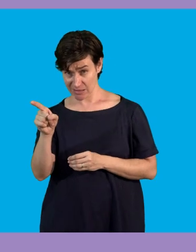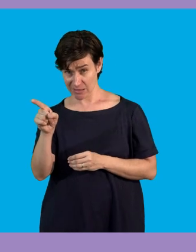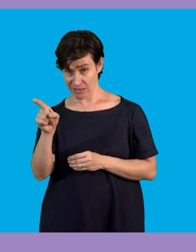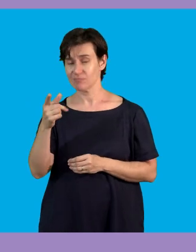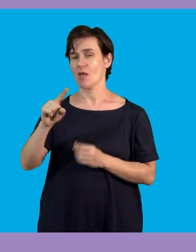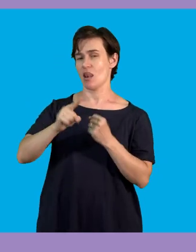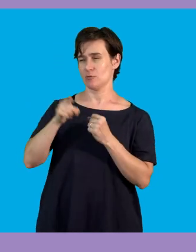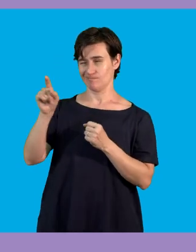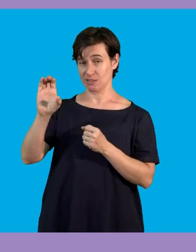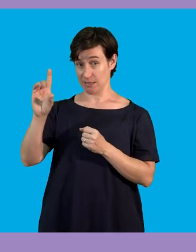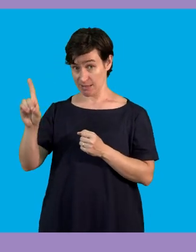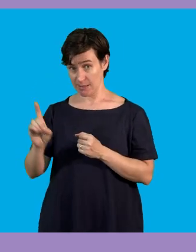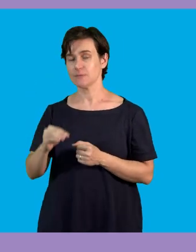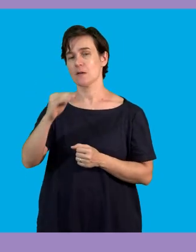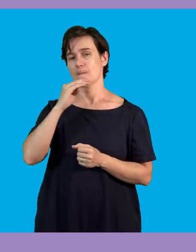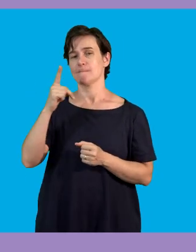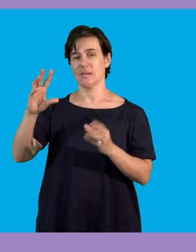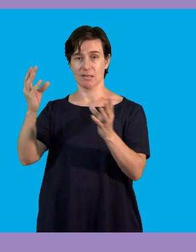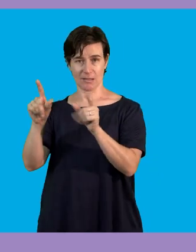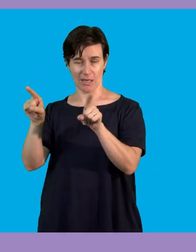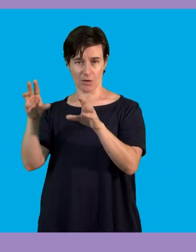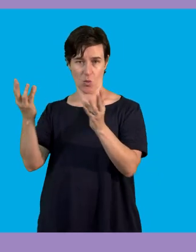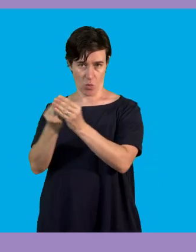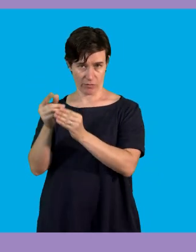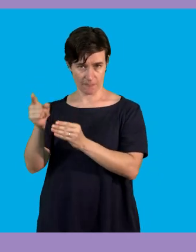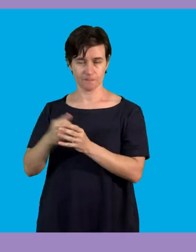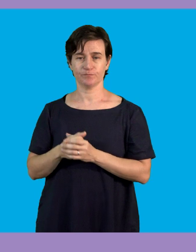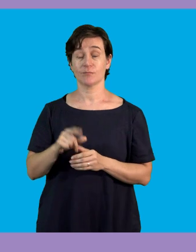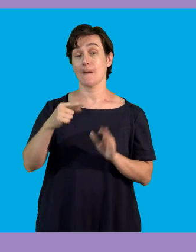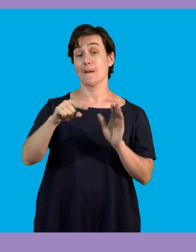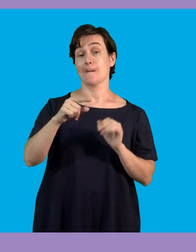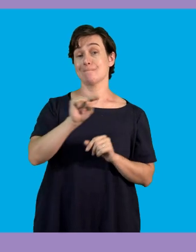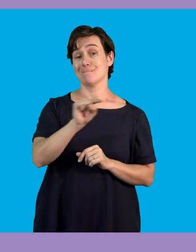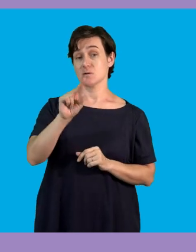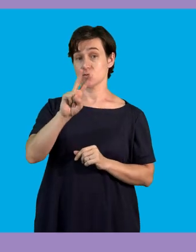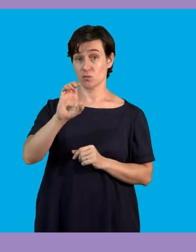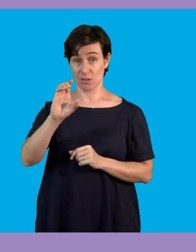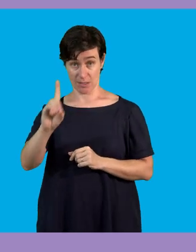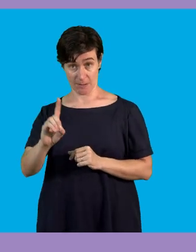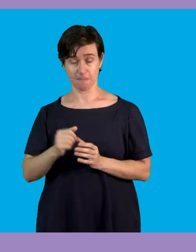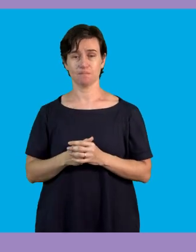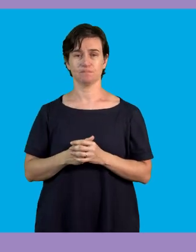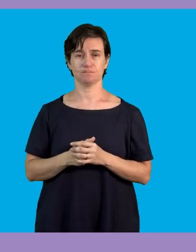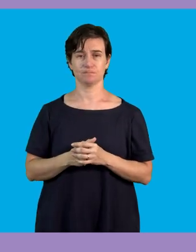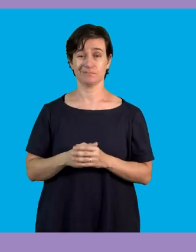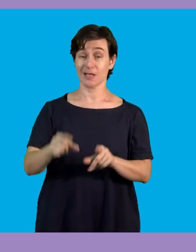CD, and I have CD. So that would be minus